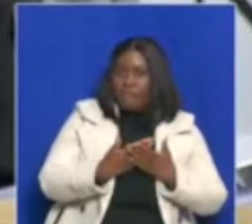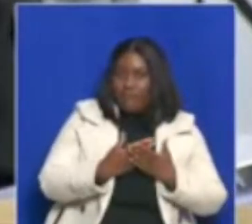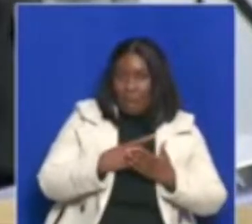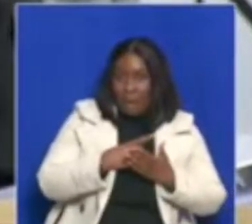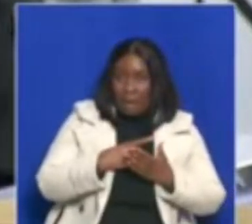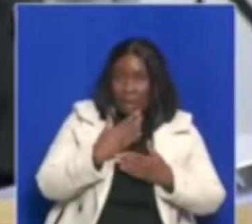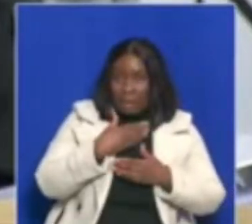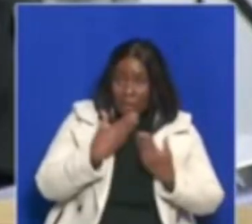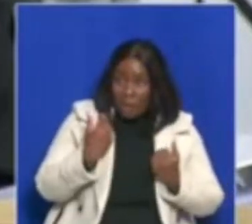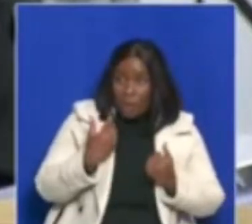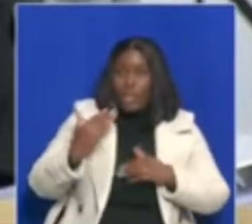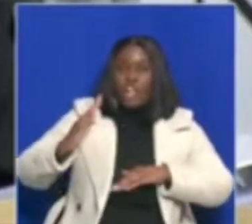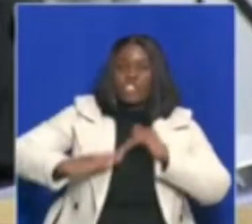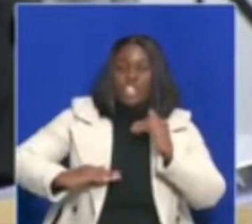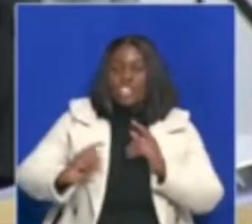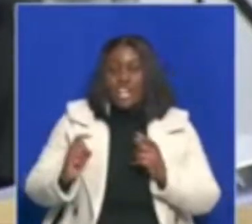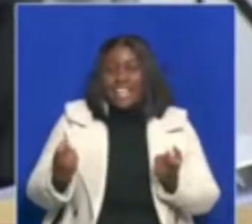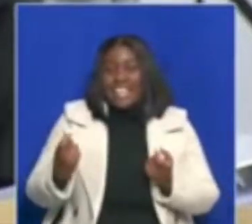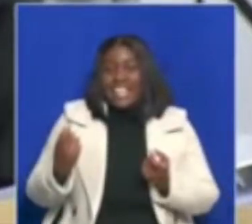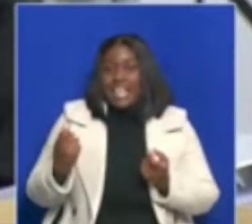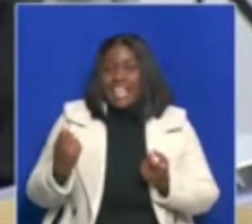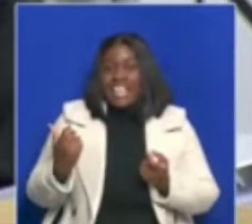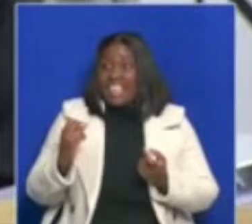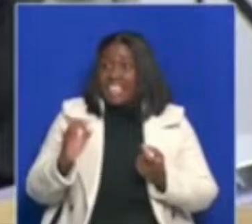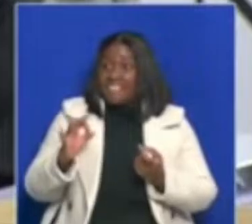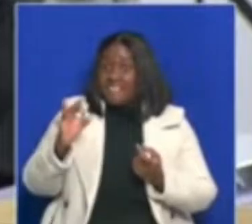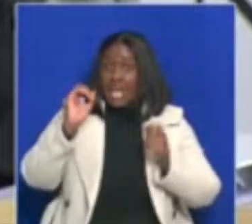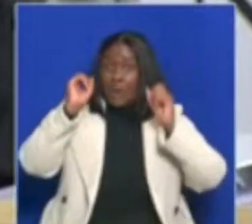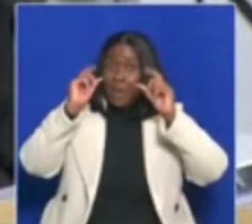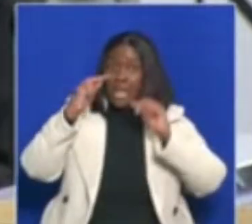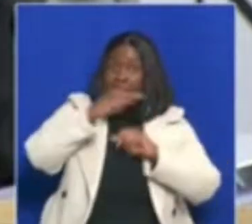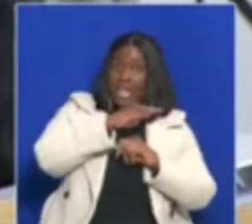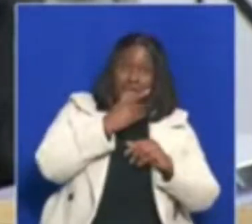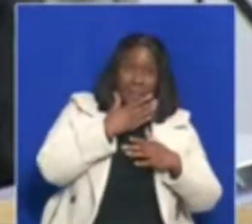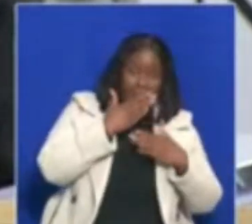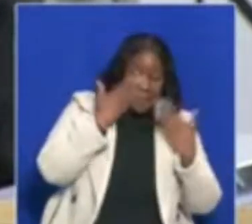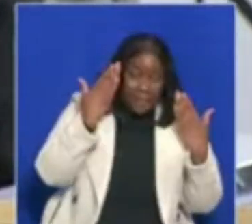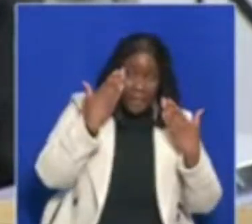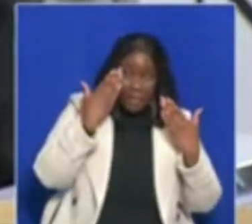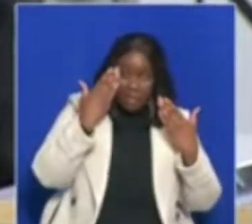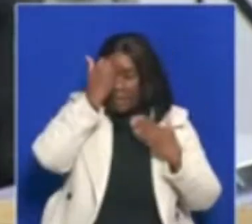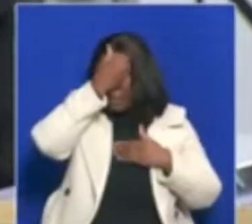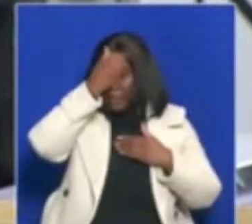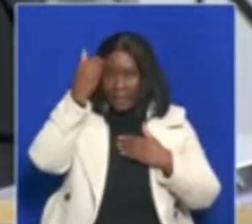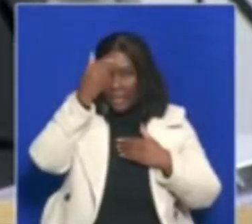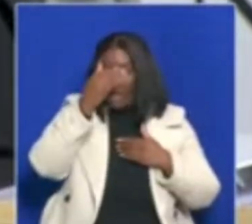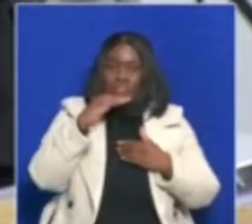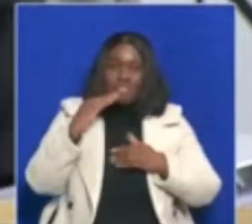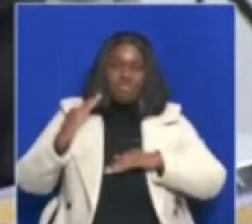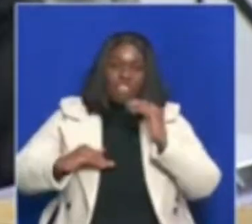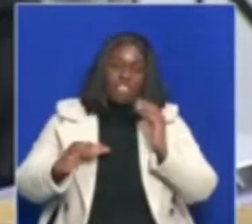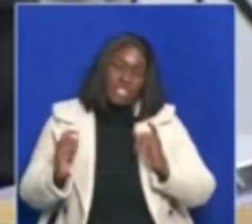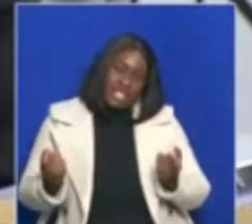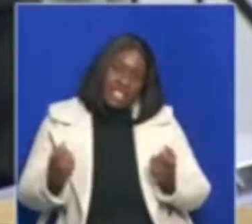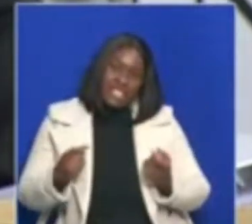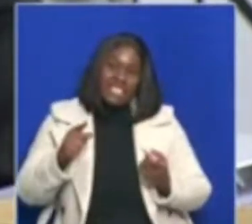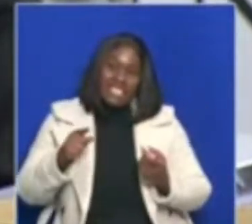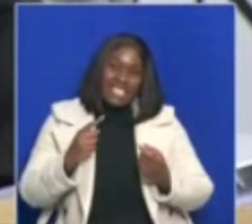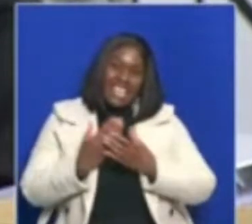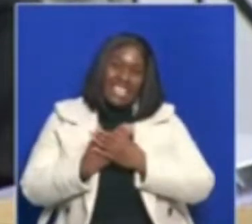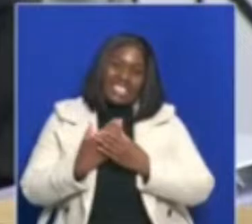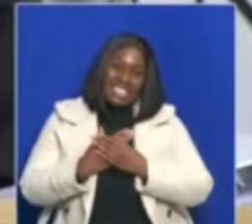of the act. So that was many of our cases were declined to prosecute because of